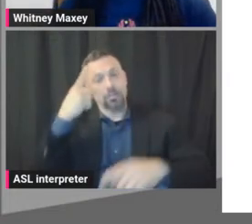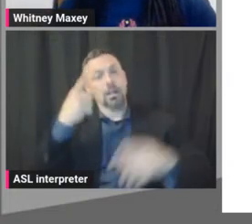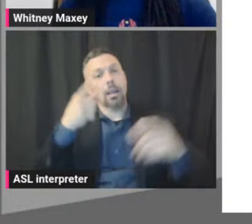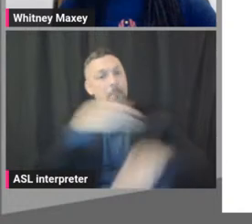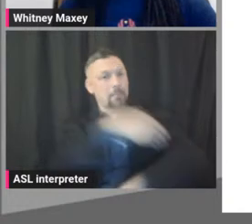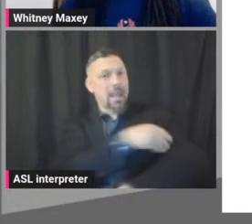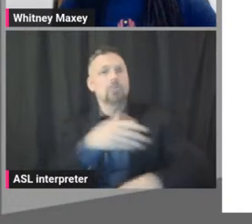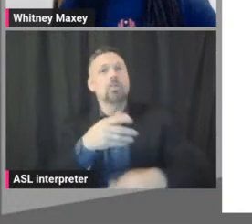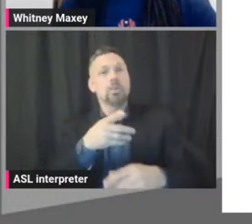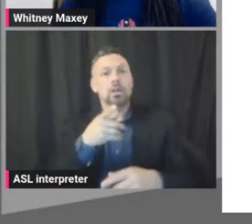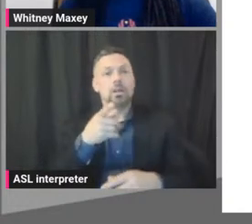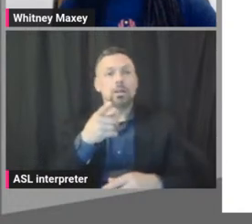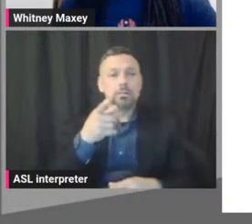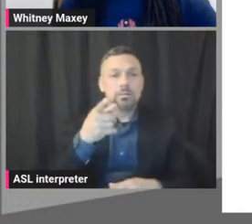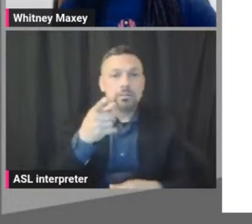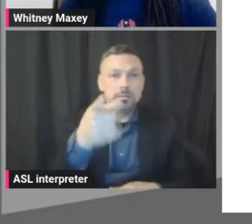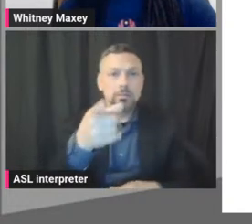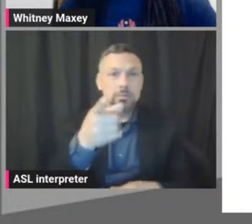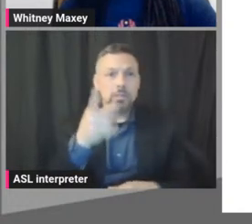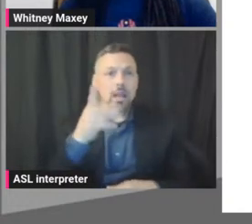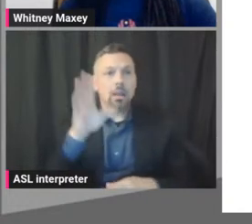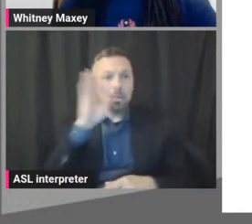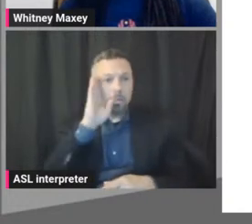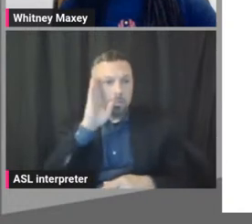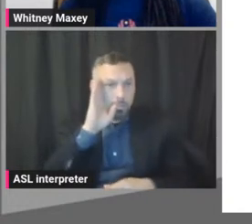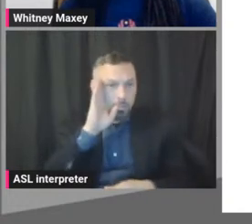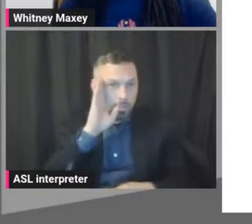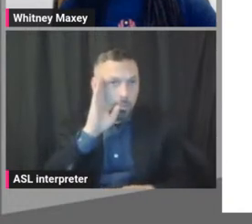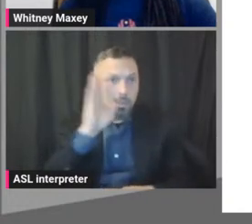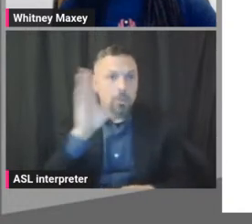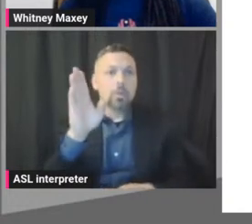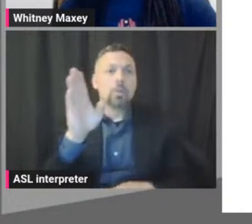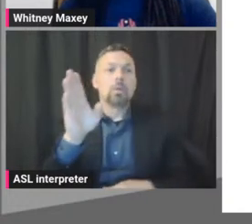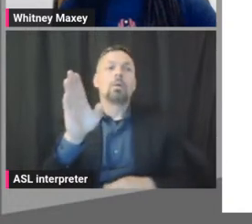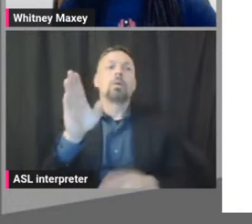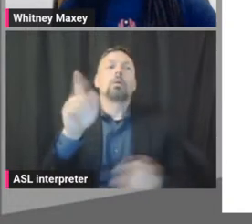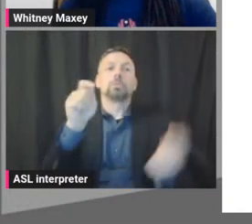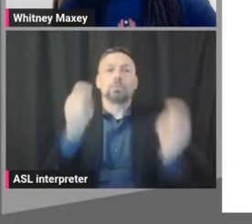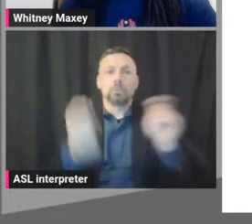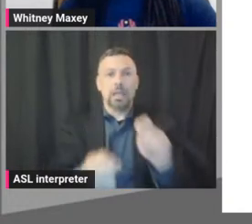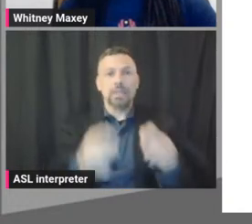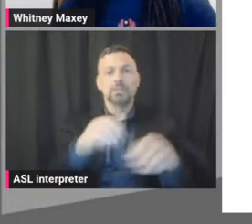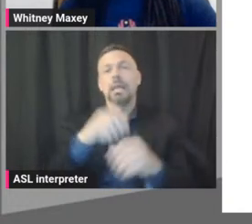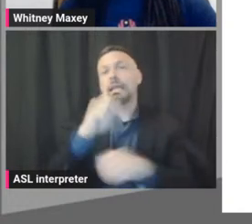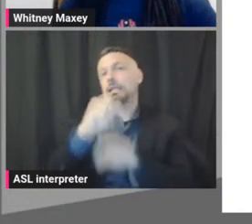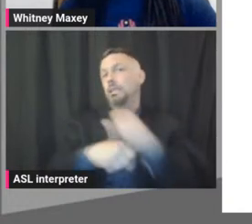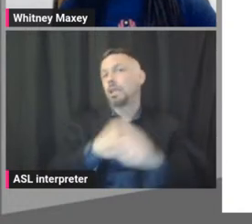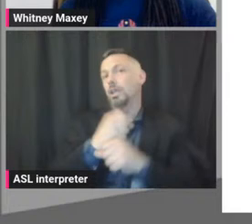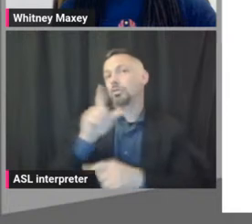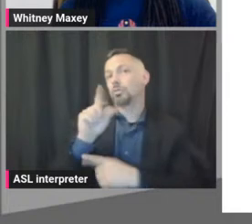of progressive legislation in 2023, just incredible